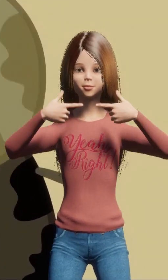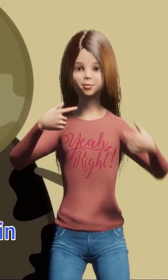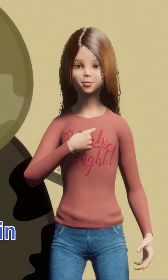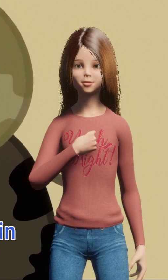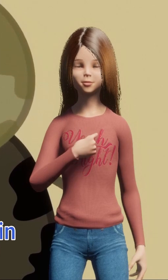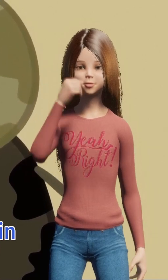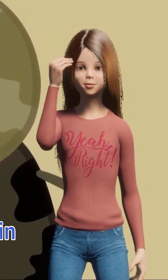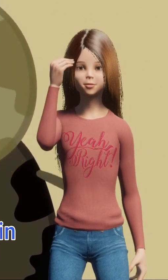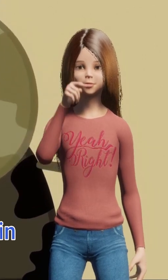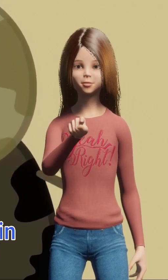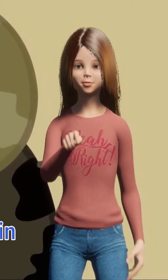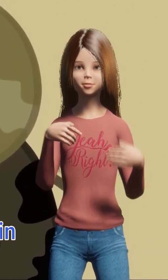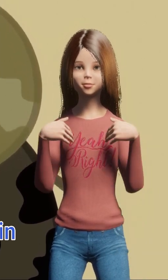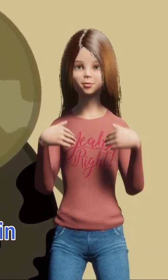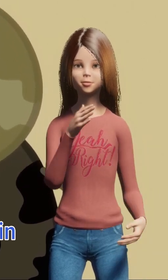No, no.